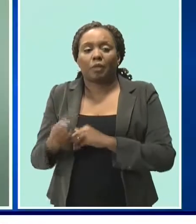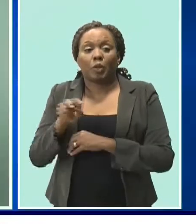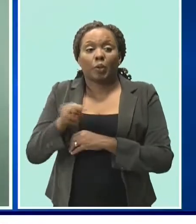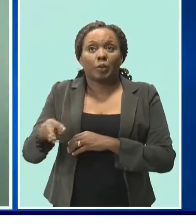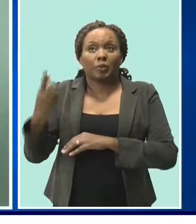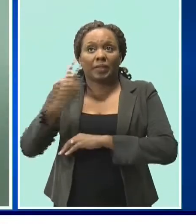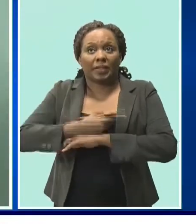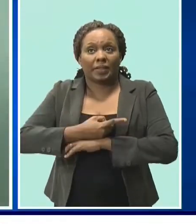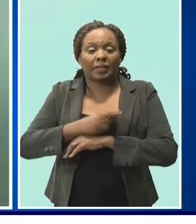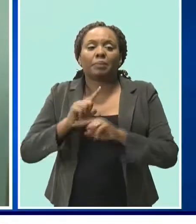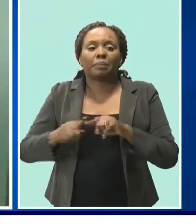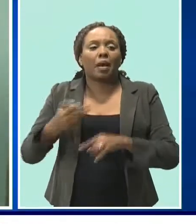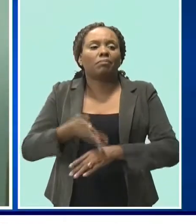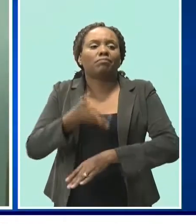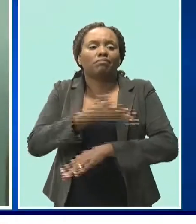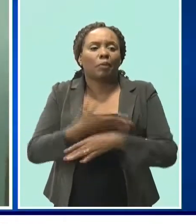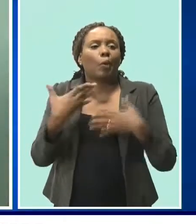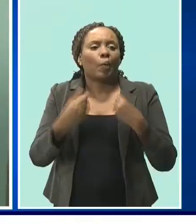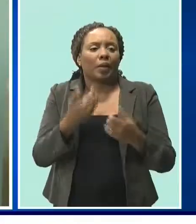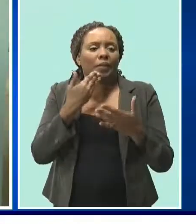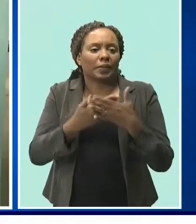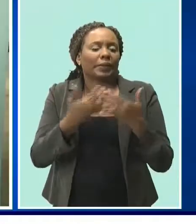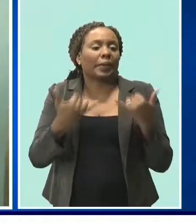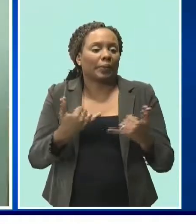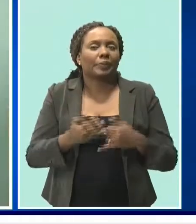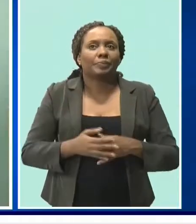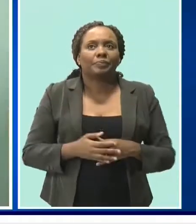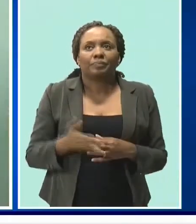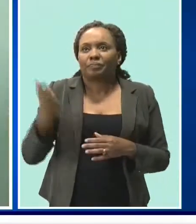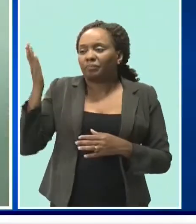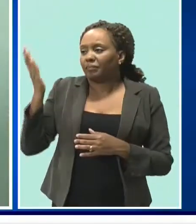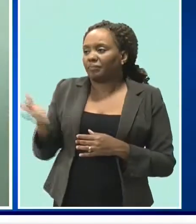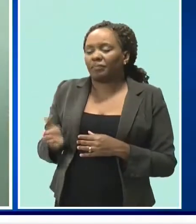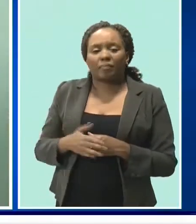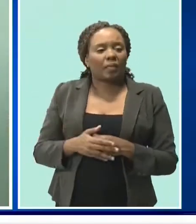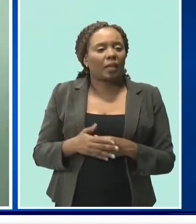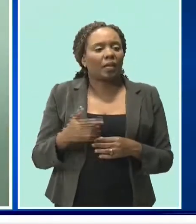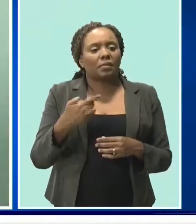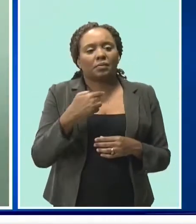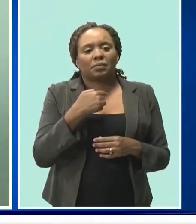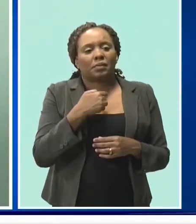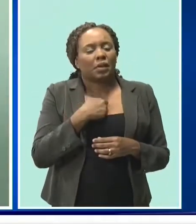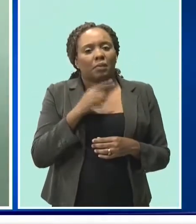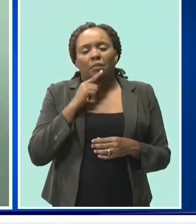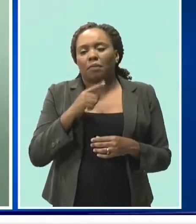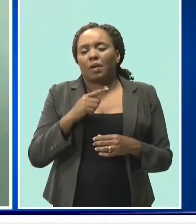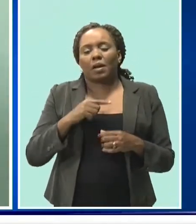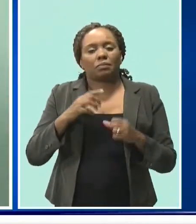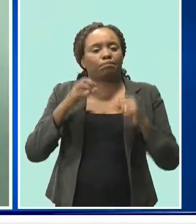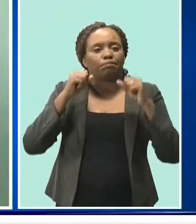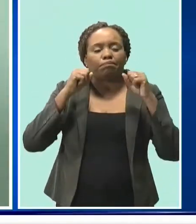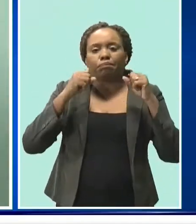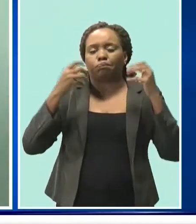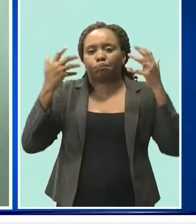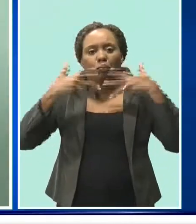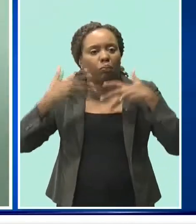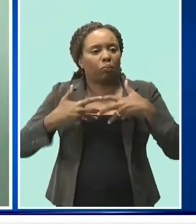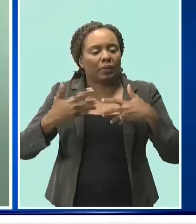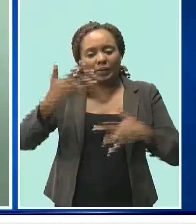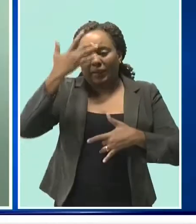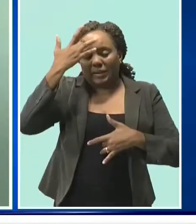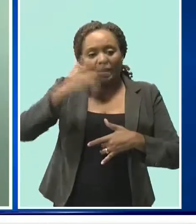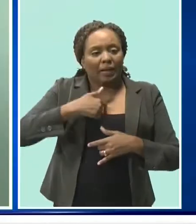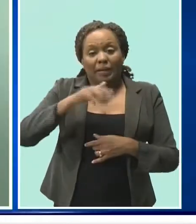I'm fascinated by the disease because there is no stage at which I felt unwell at all. I never